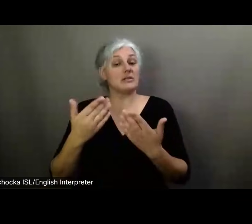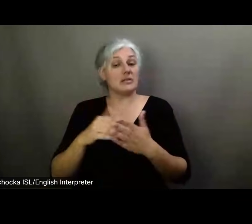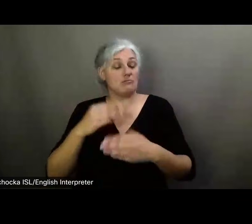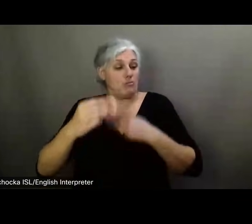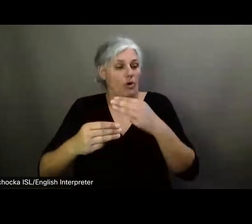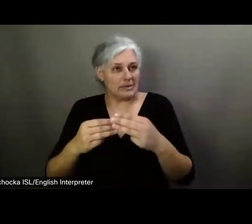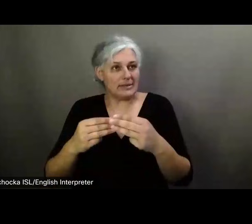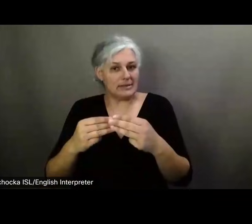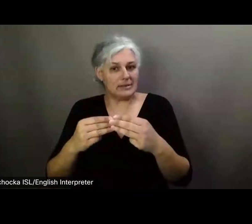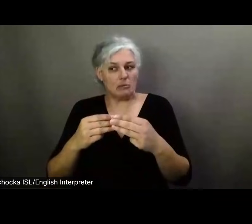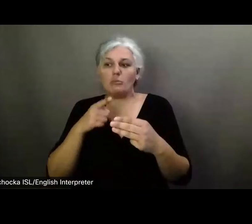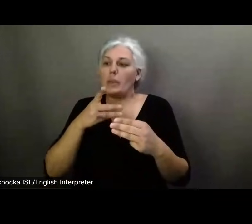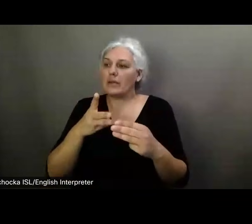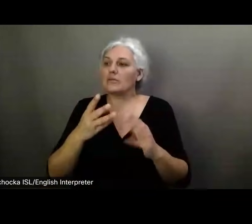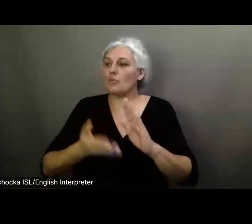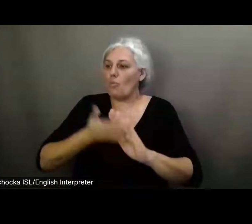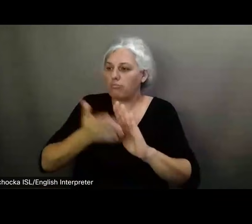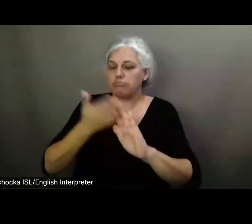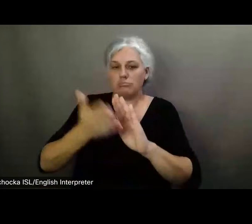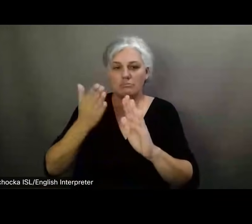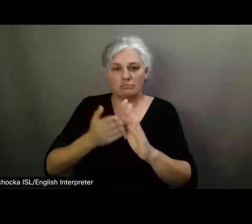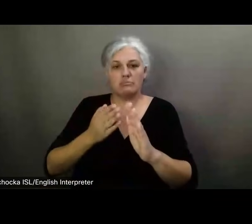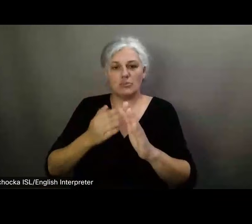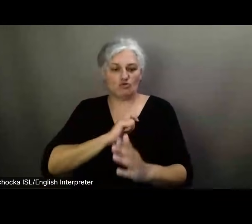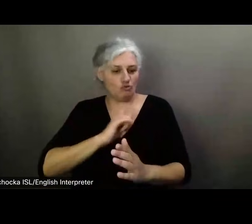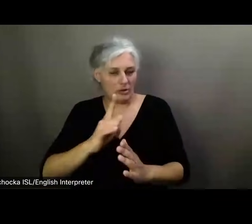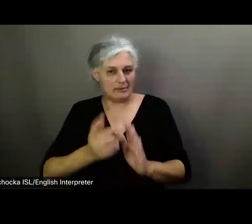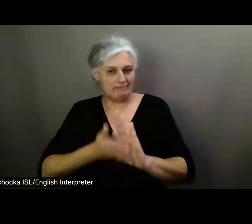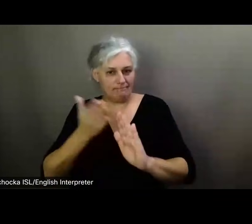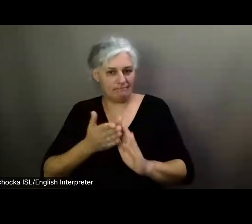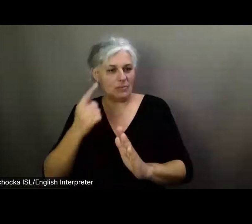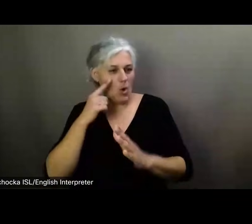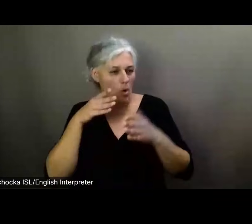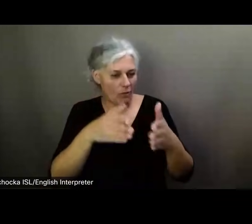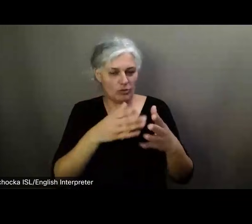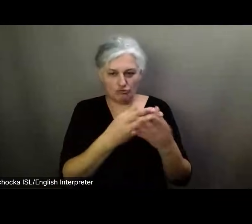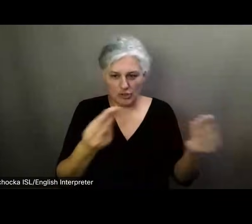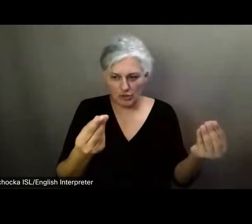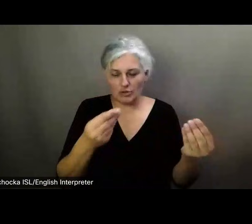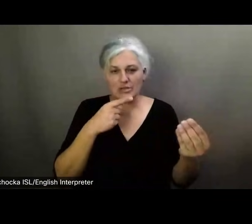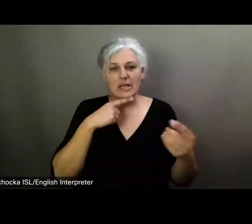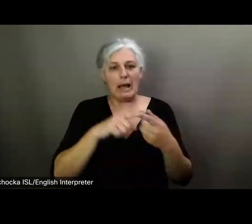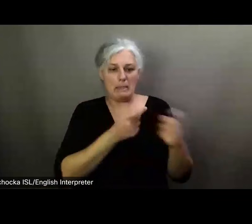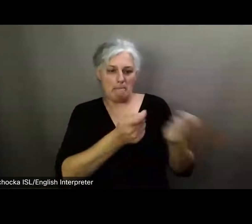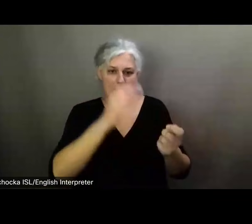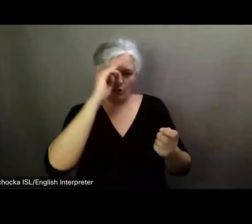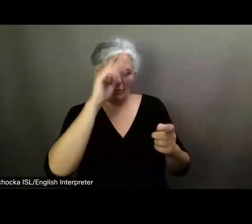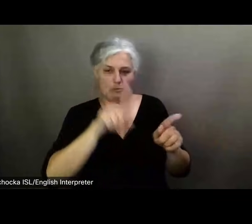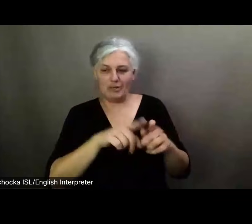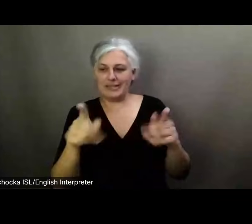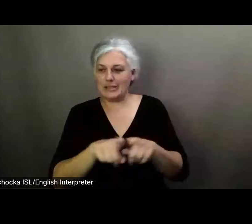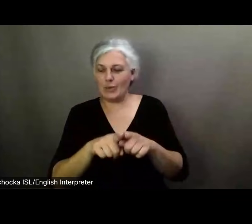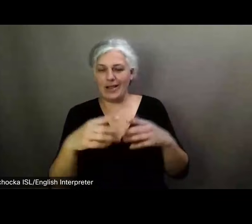of building and rebuilding trust. Let's not look at it as a resource in incident management, but as a core trait of leadership, wherever leadership may